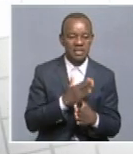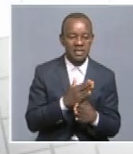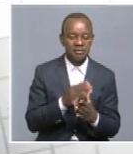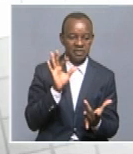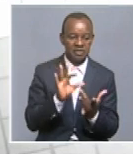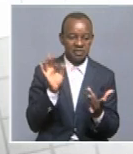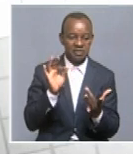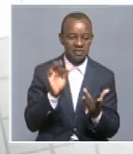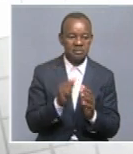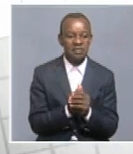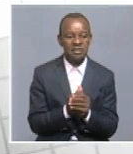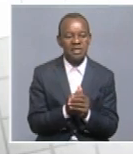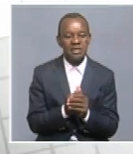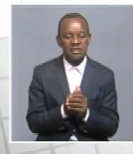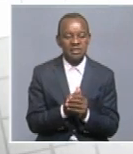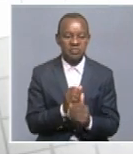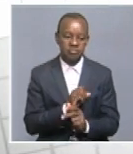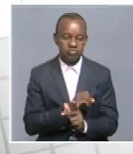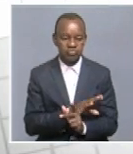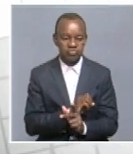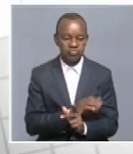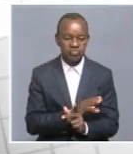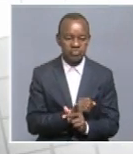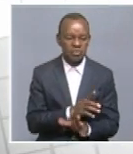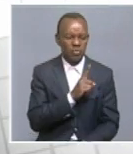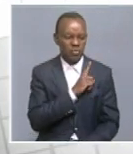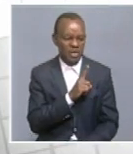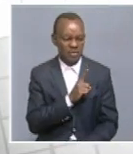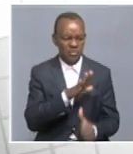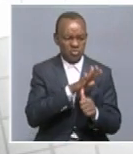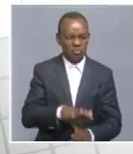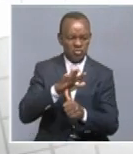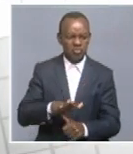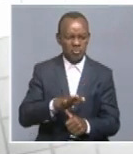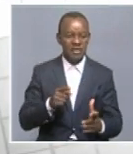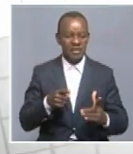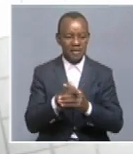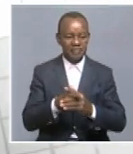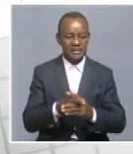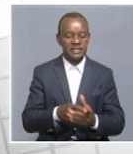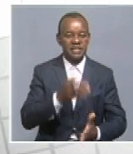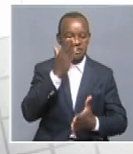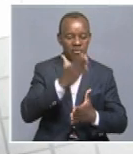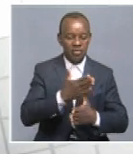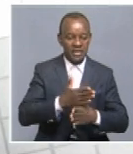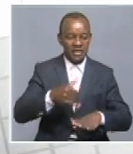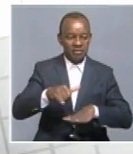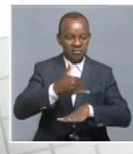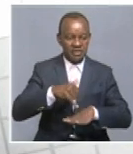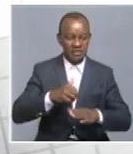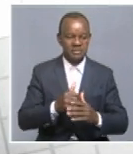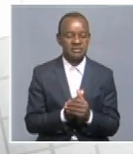person on violence and harassment department to the Department of Labor Inspectorate